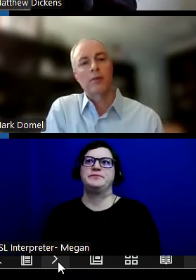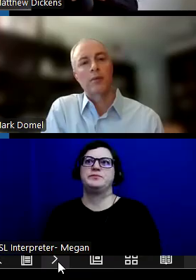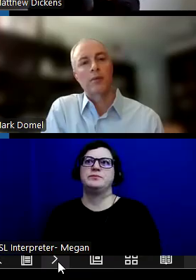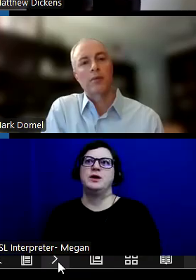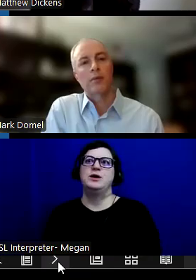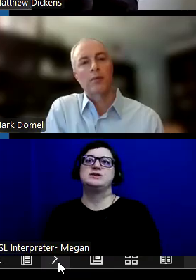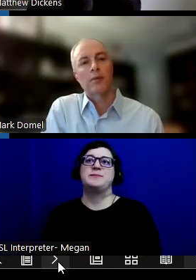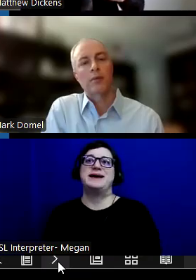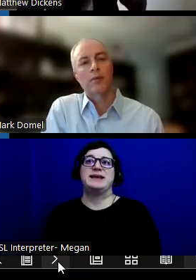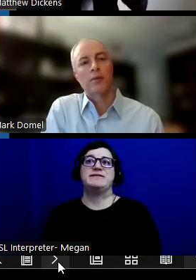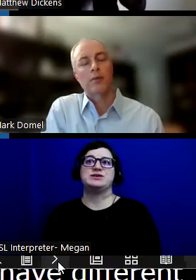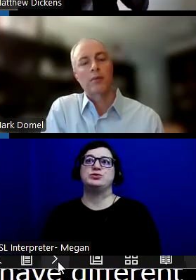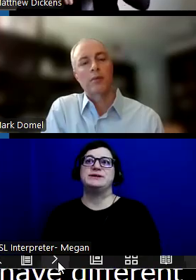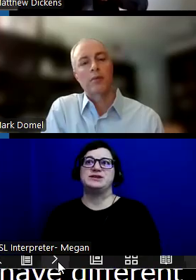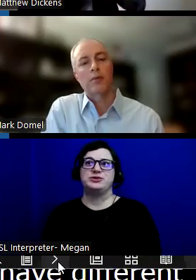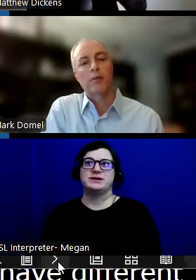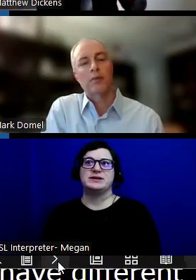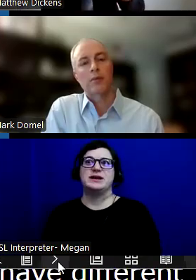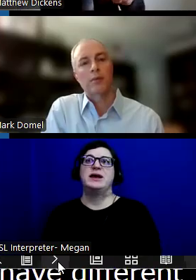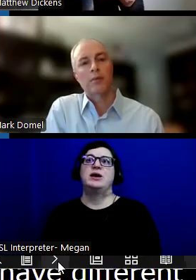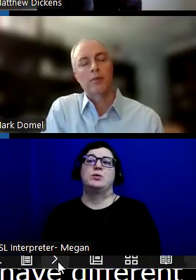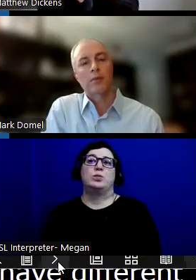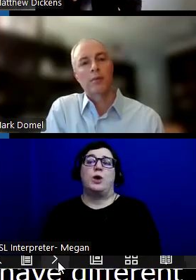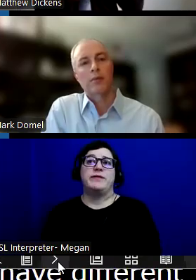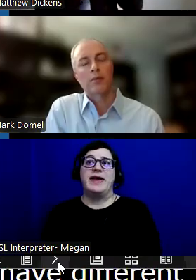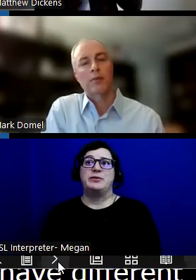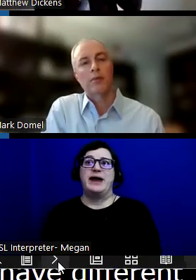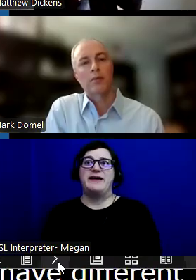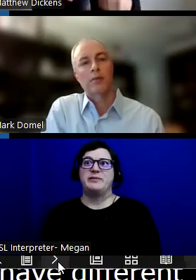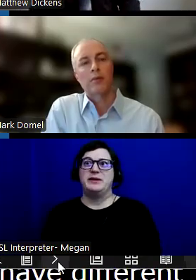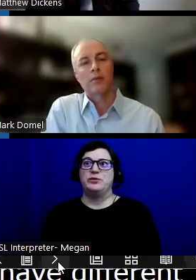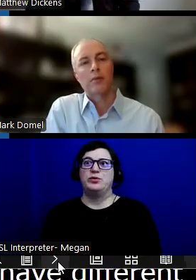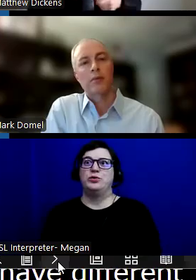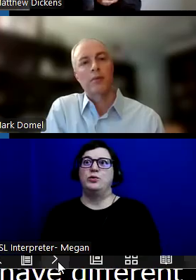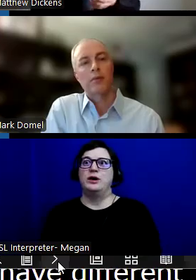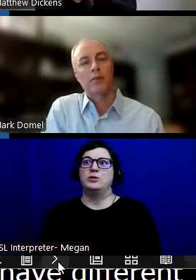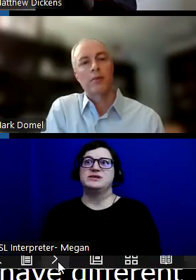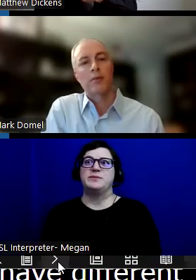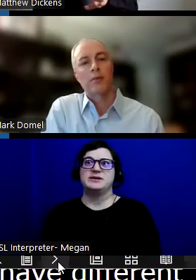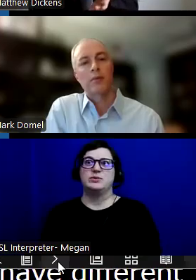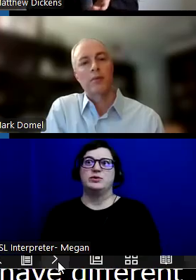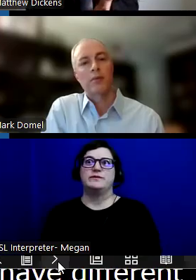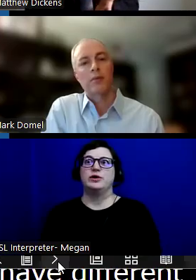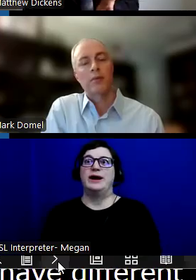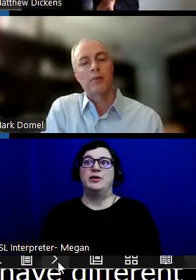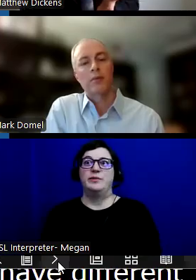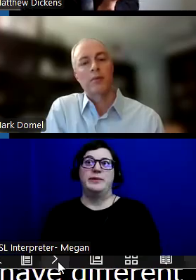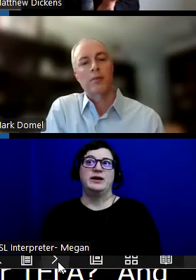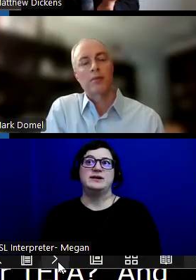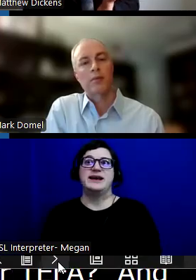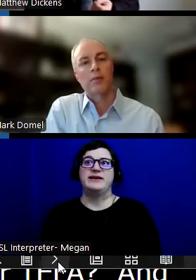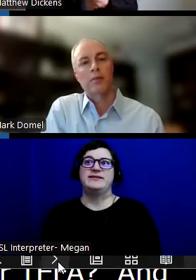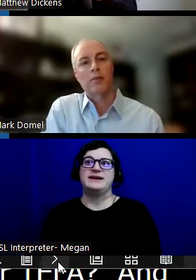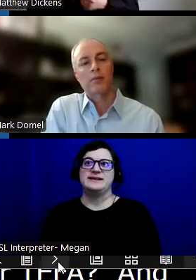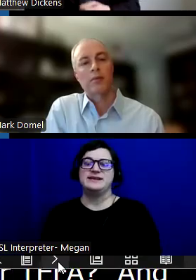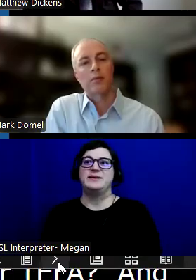Absolutely. So I'm asking if the school district, are they able to have people who are responsible for helping